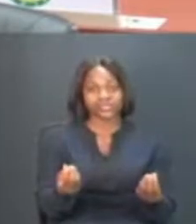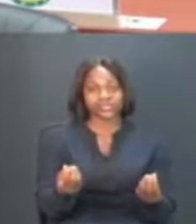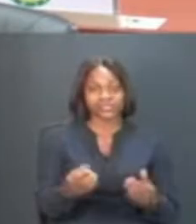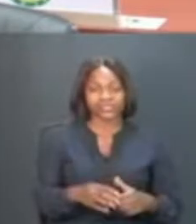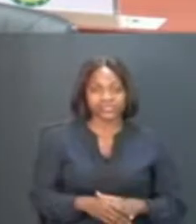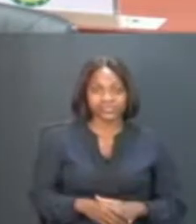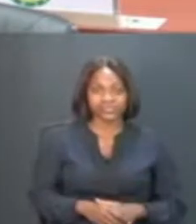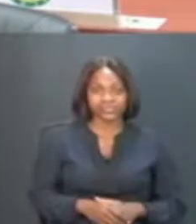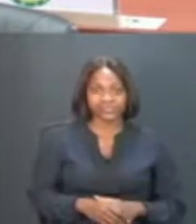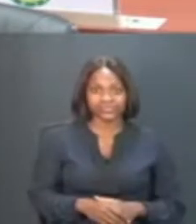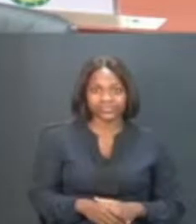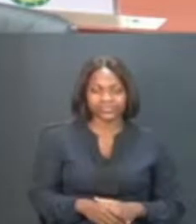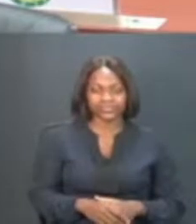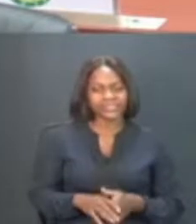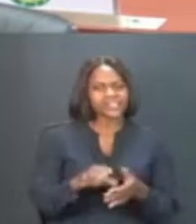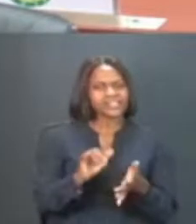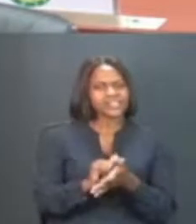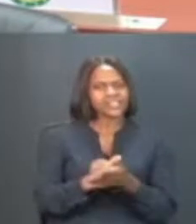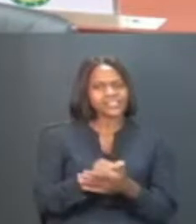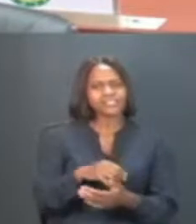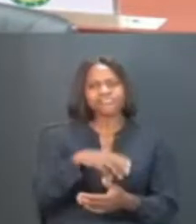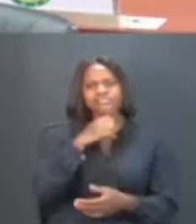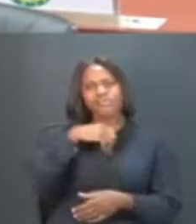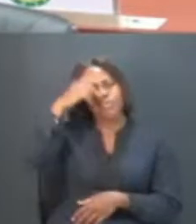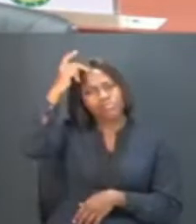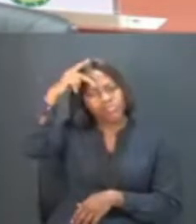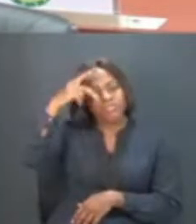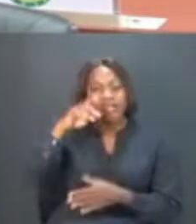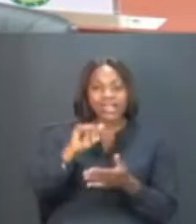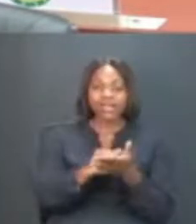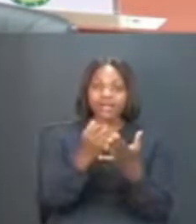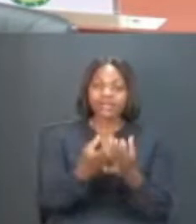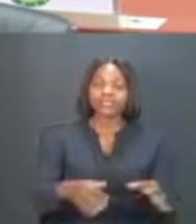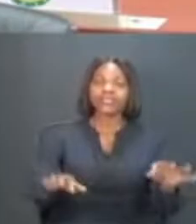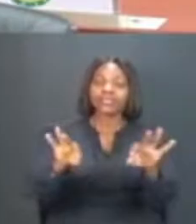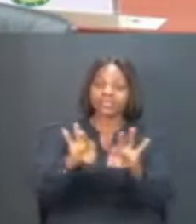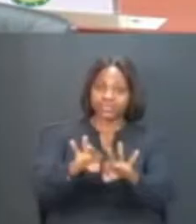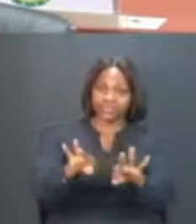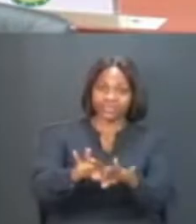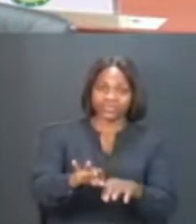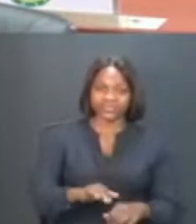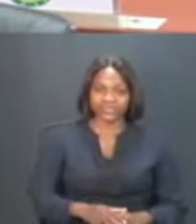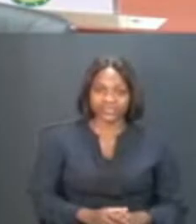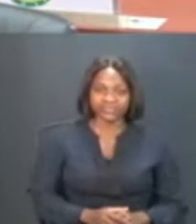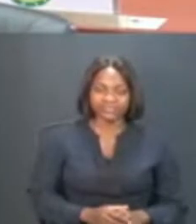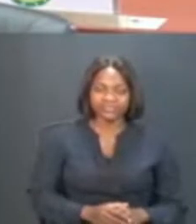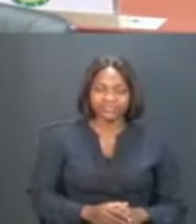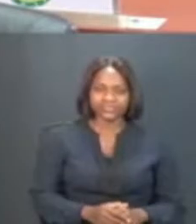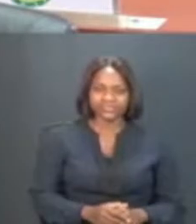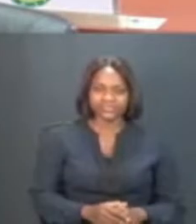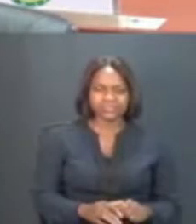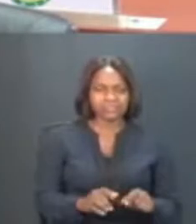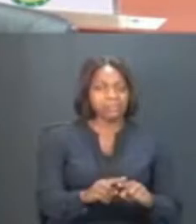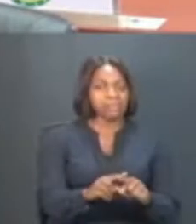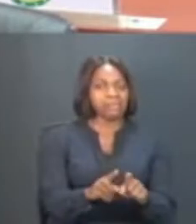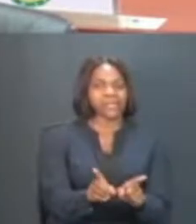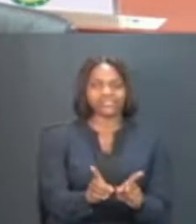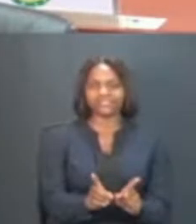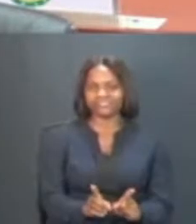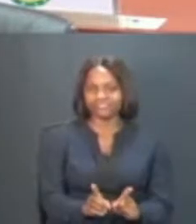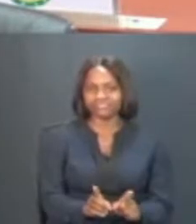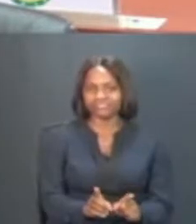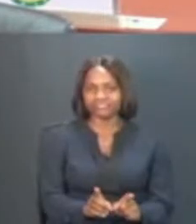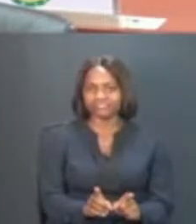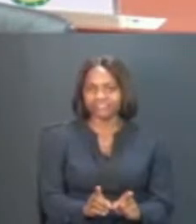It's an old adage which is very, very important. But yet, our